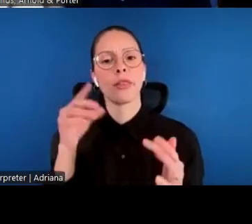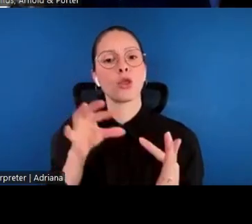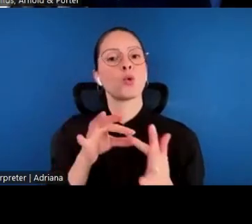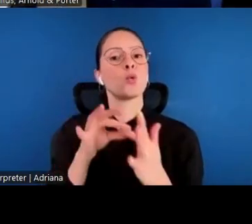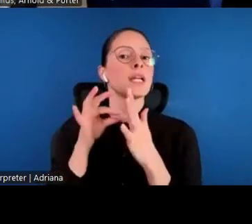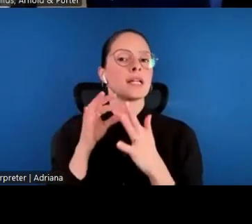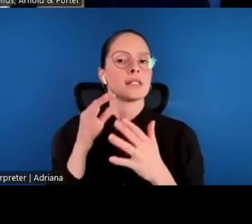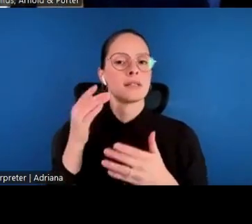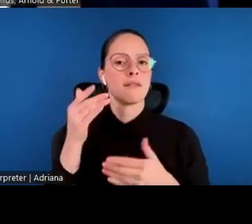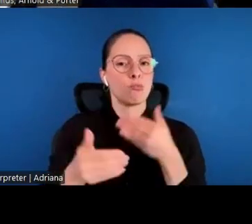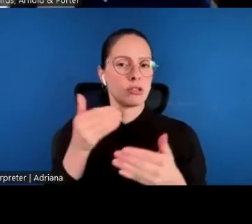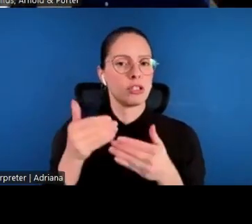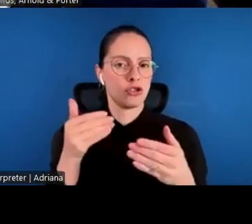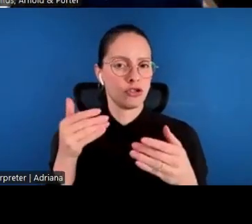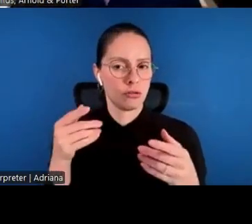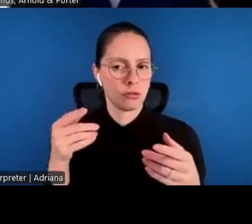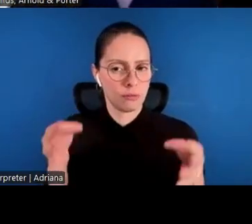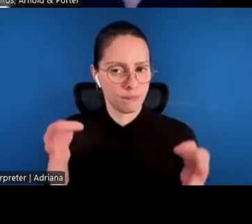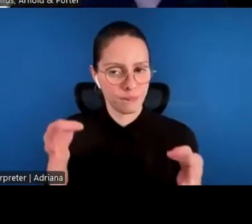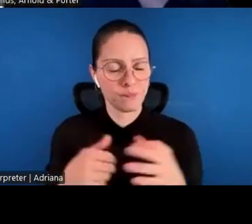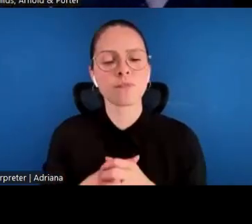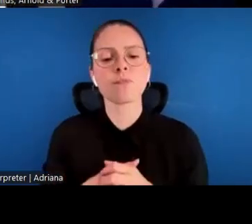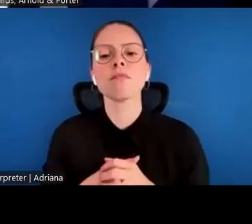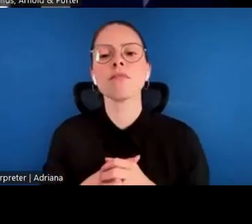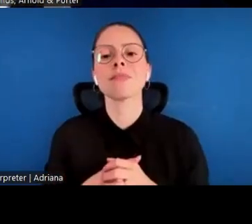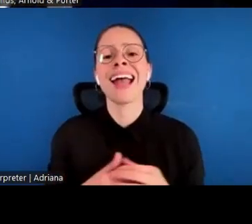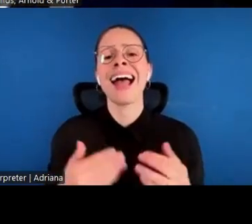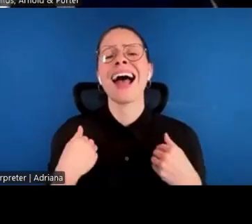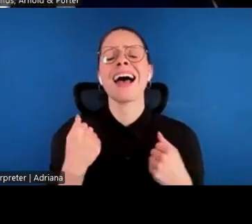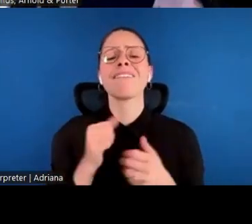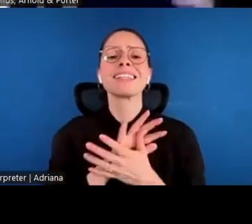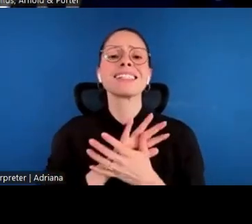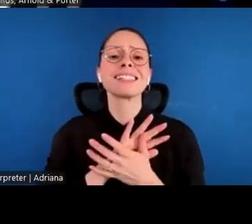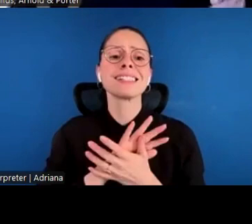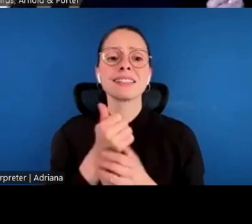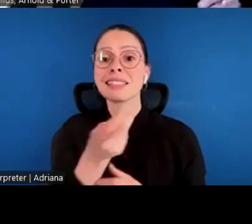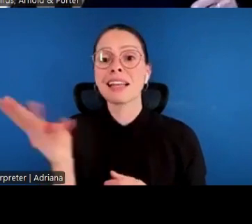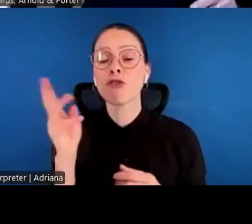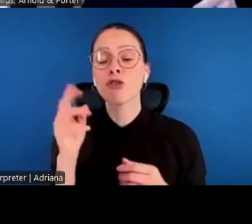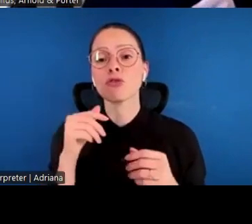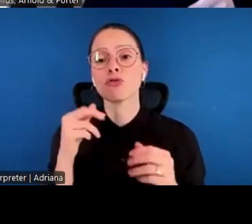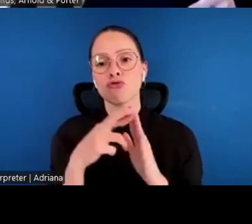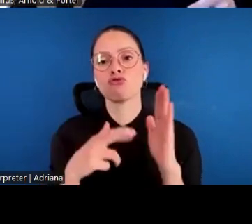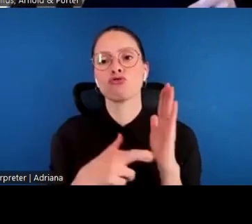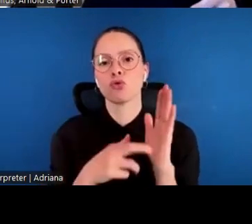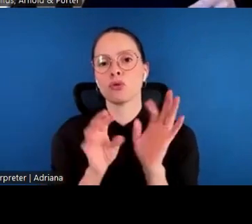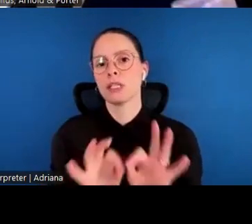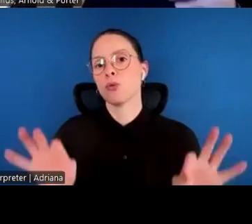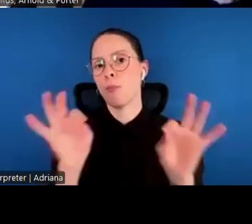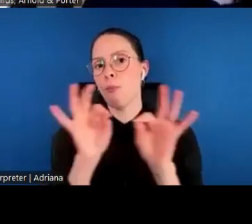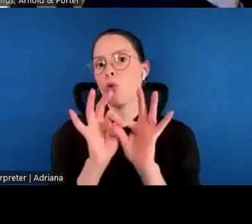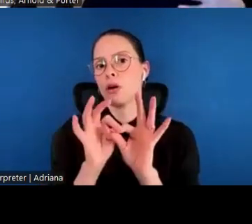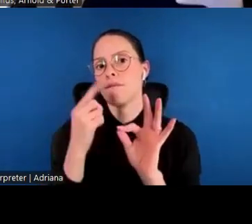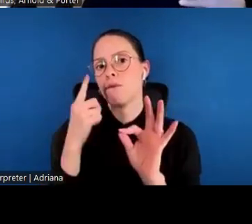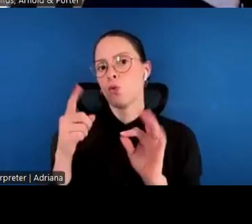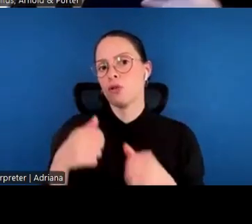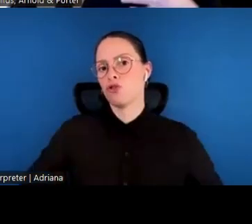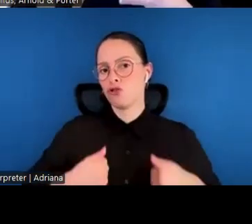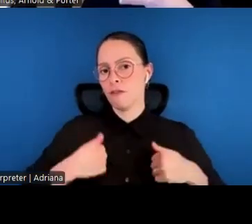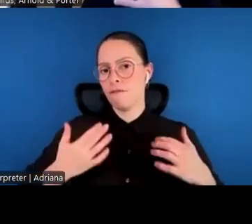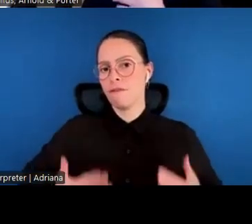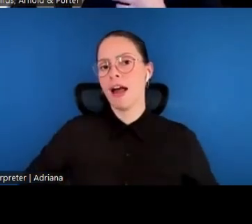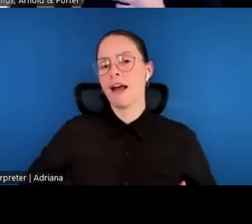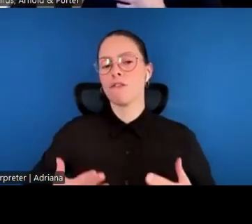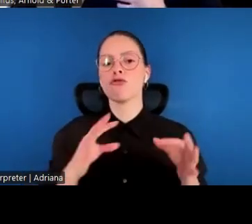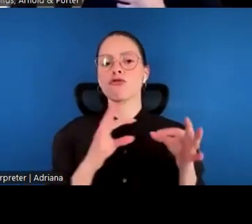themselves. There's several rules that are of importance to a survivor, right? In terms of their